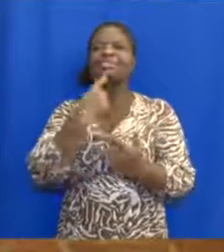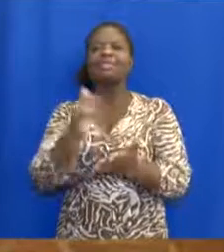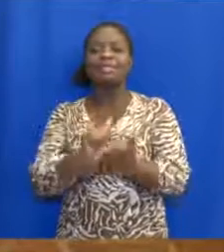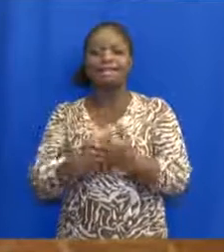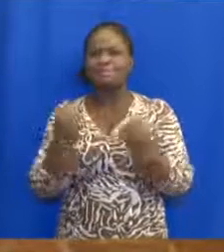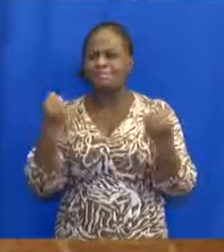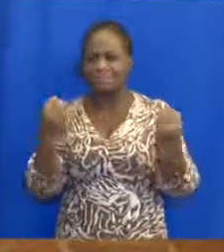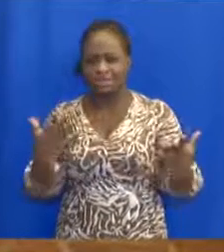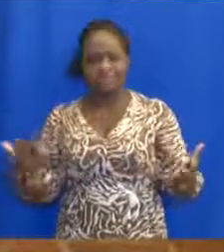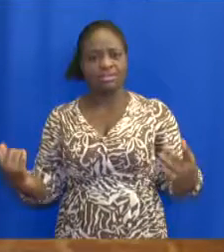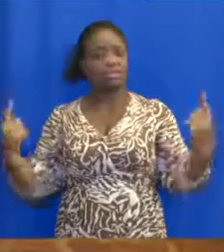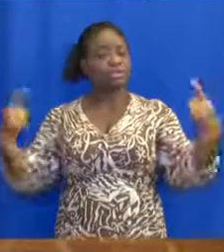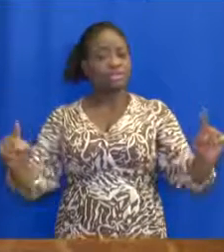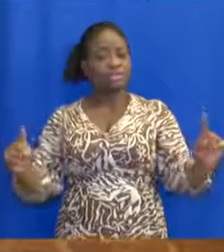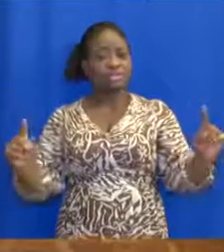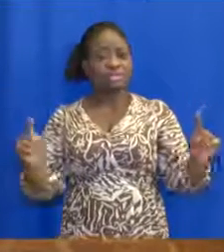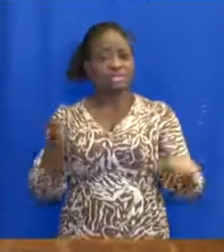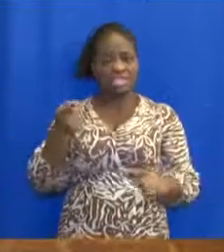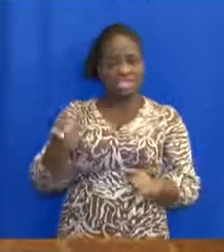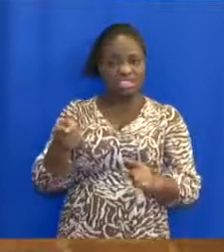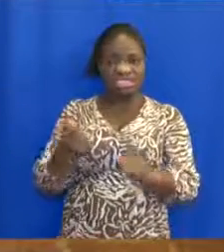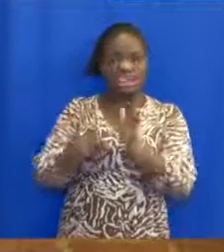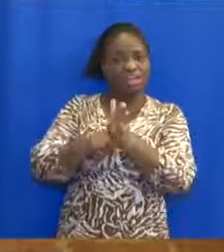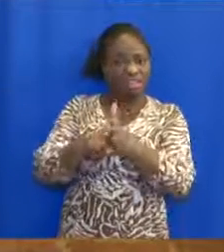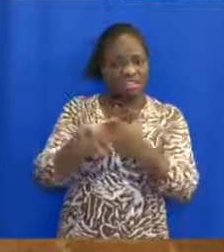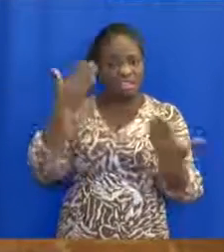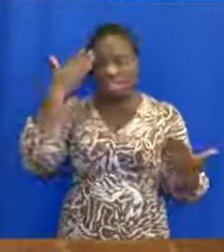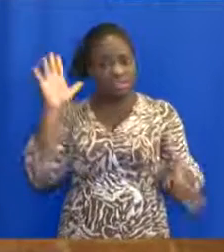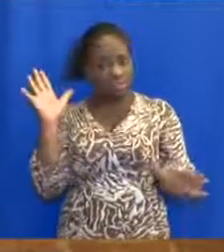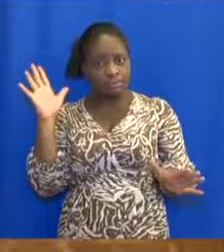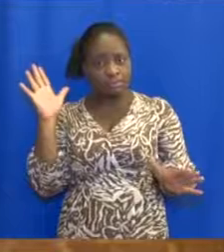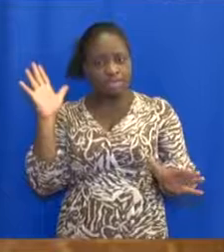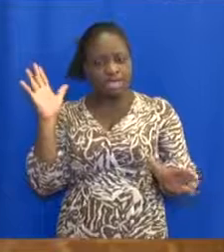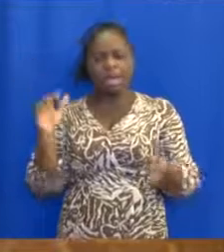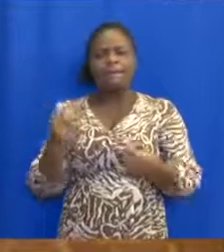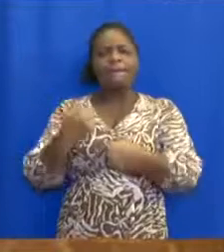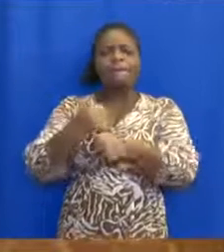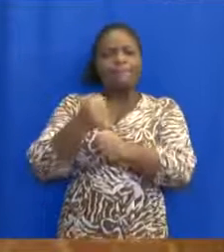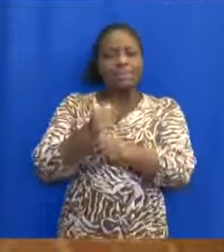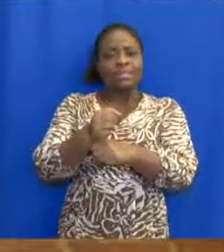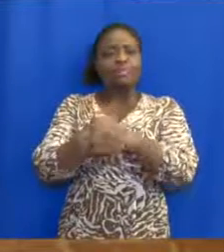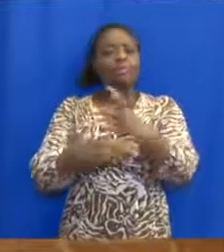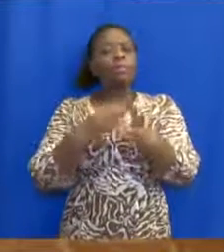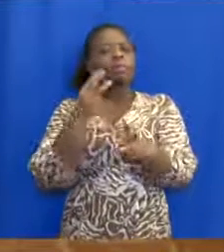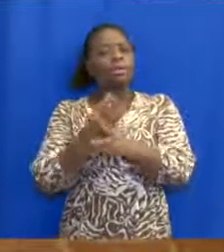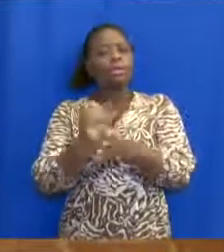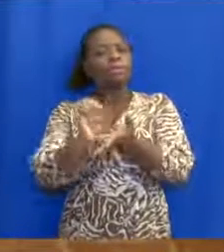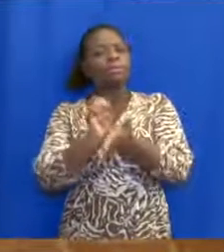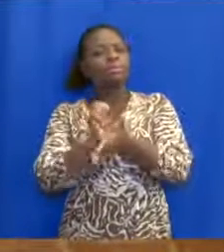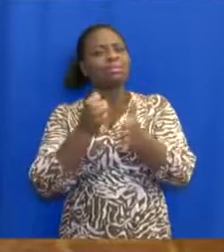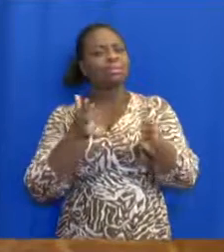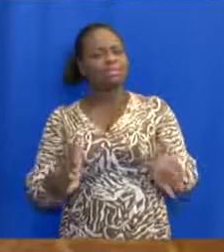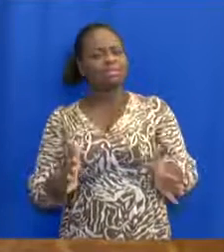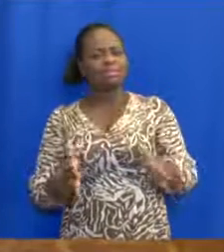go along. This new unknown virus has led the world and its economies to a violent